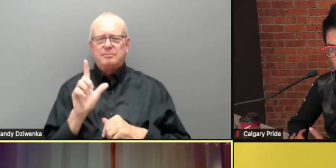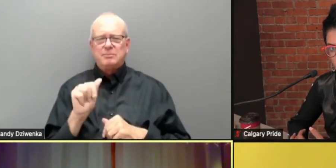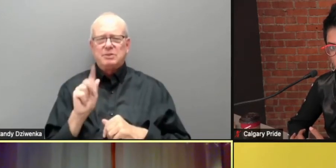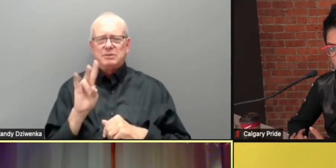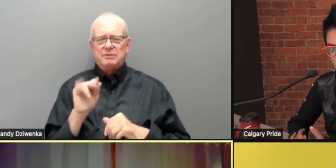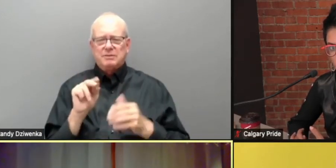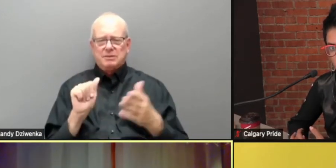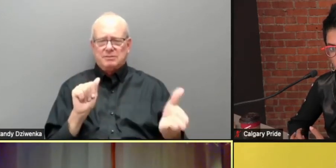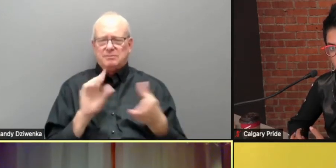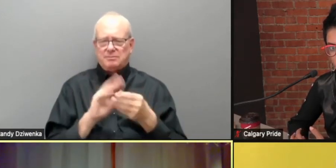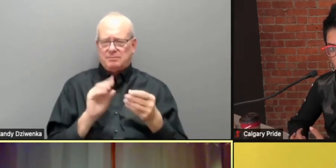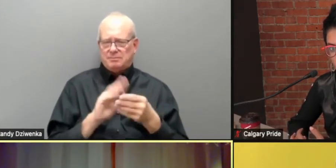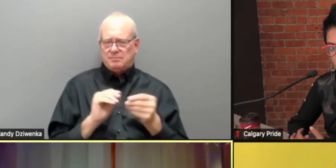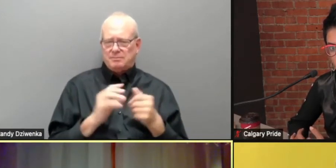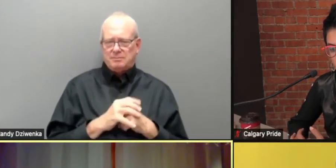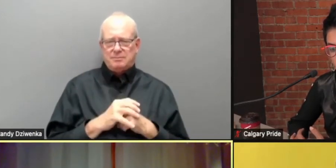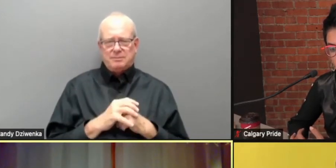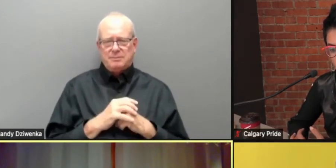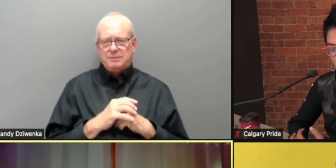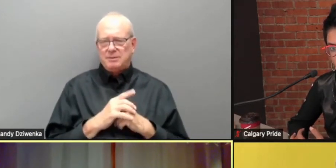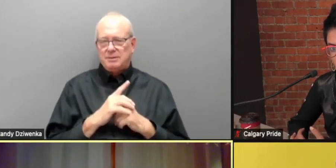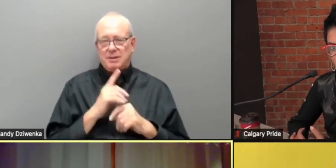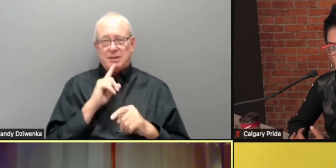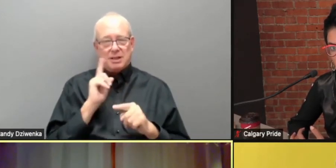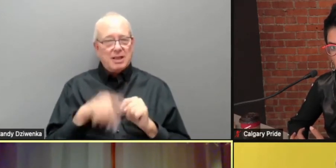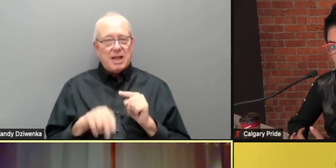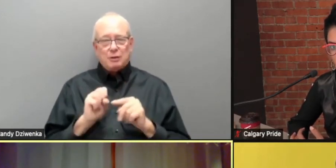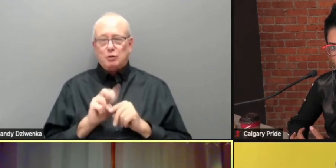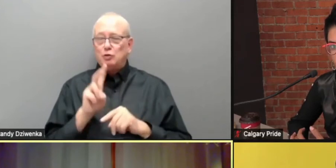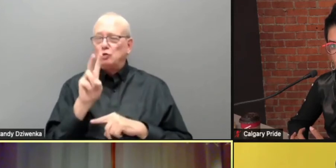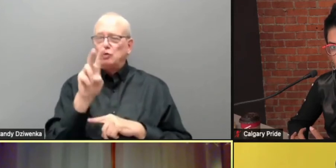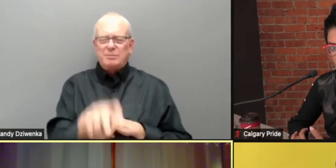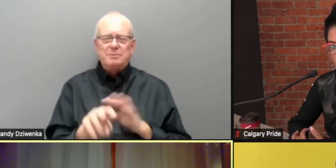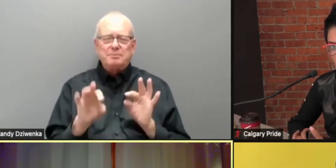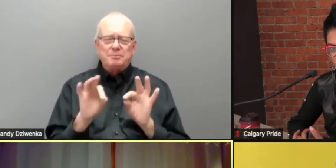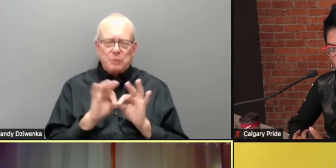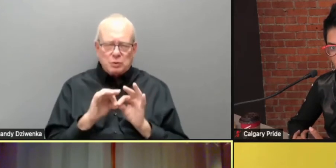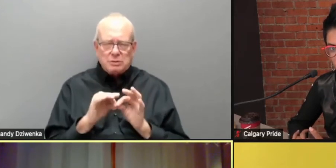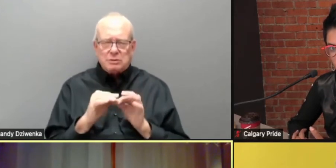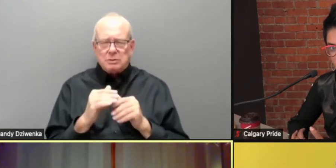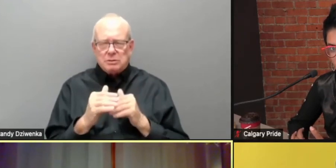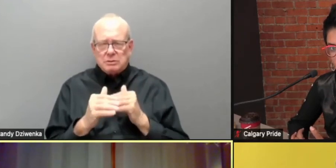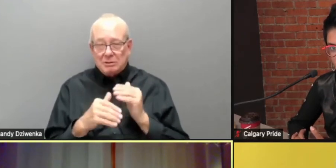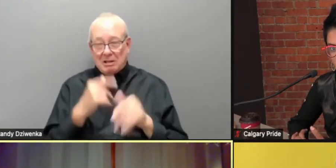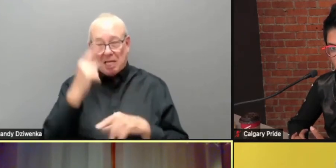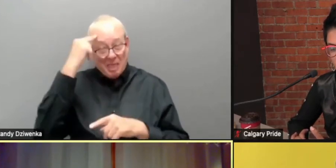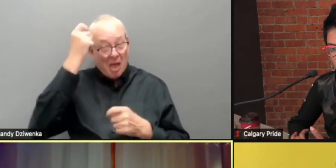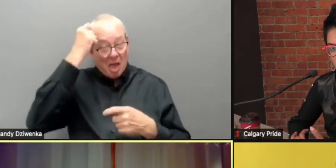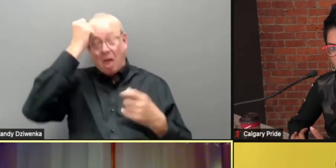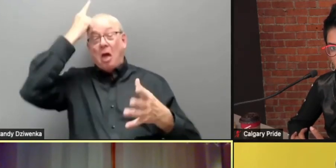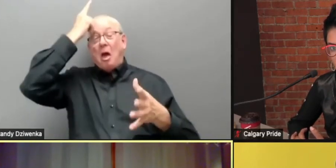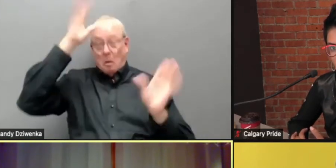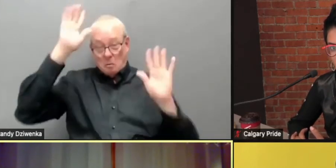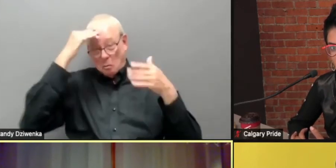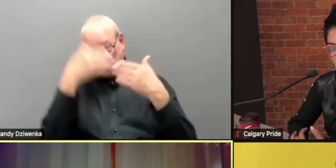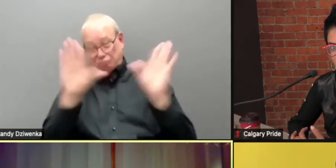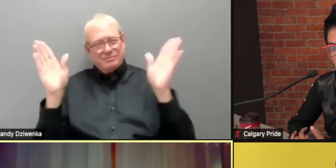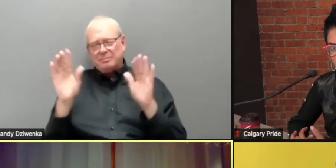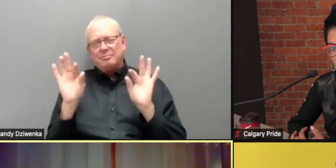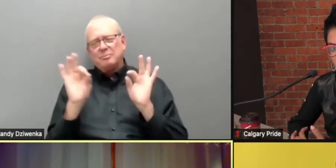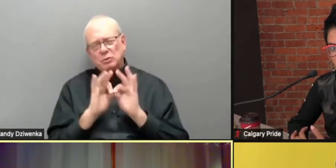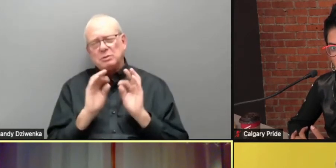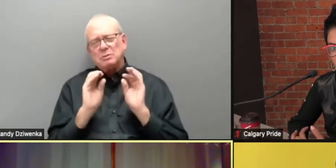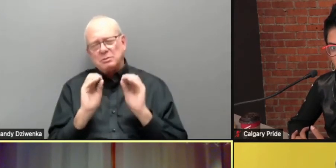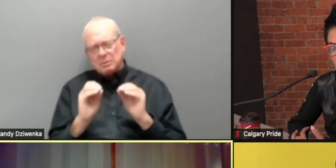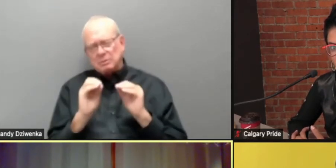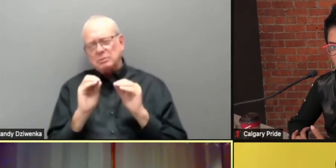We cannot suddenly be enlightened. It's a process. And it's good to go with